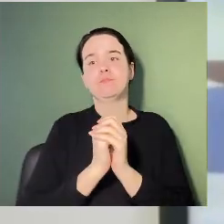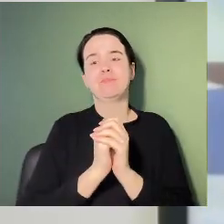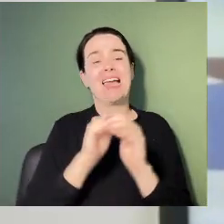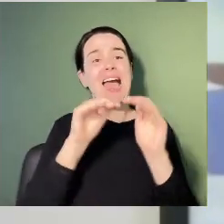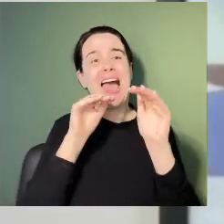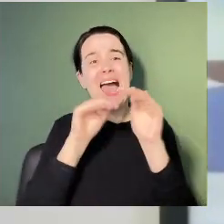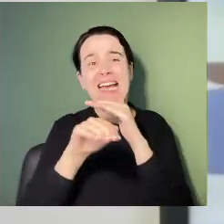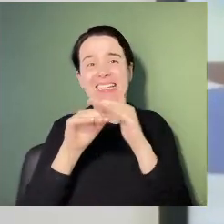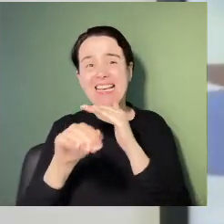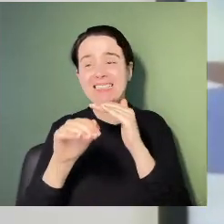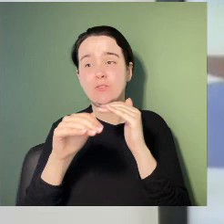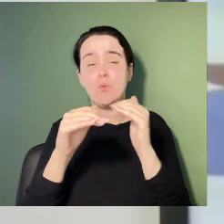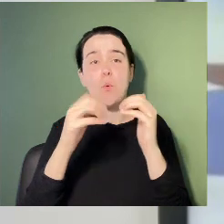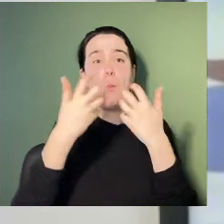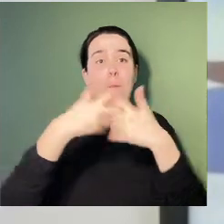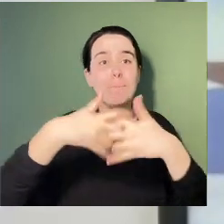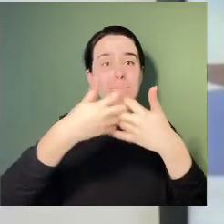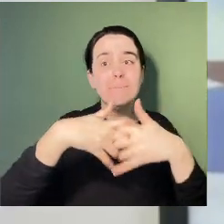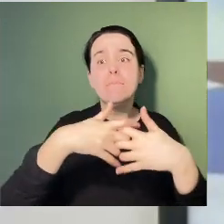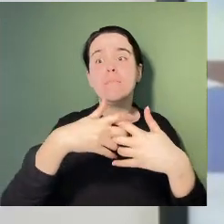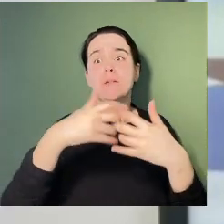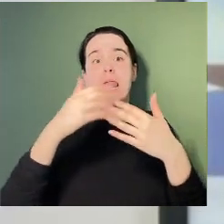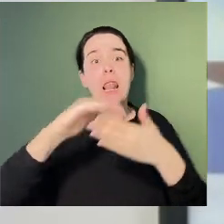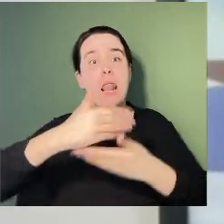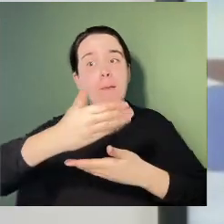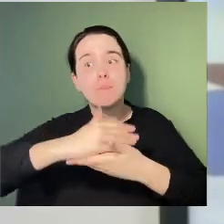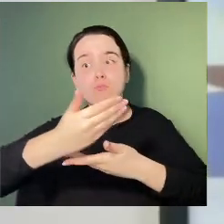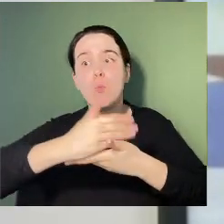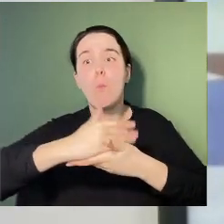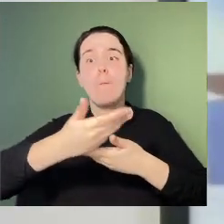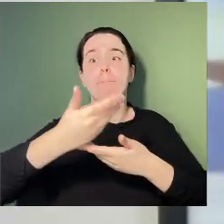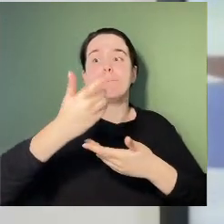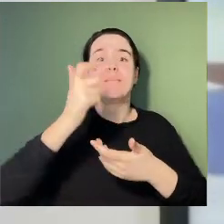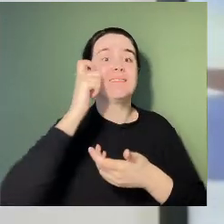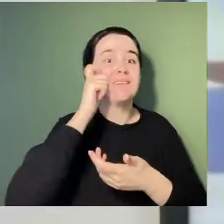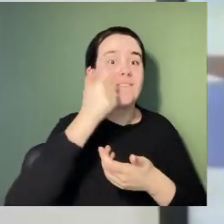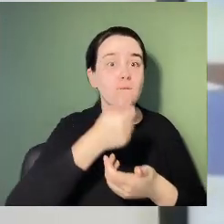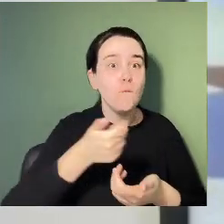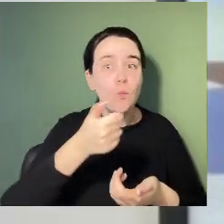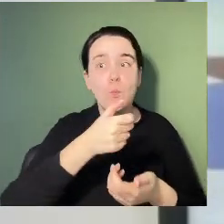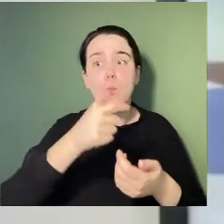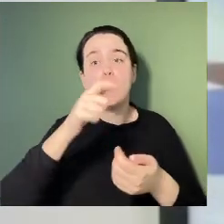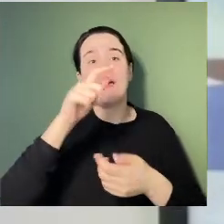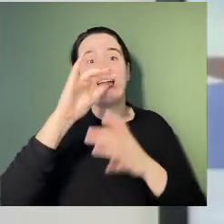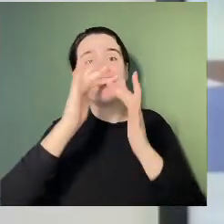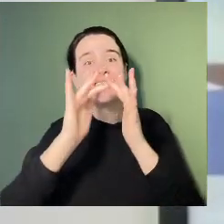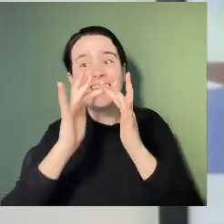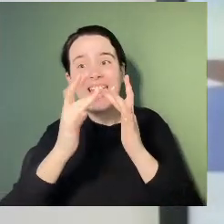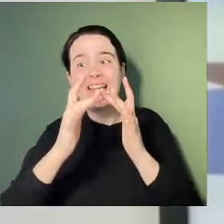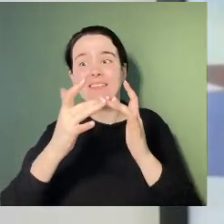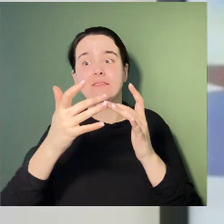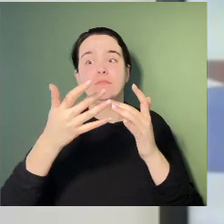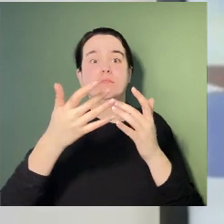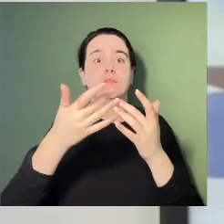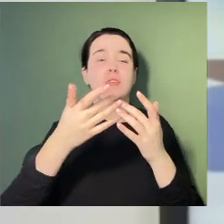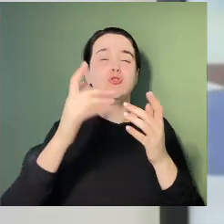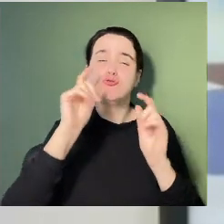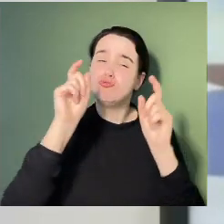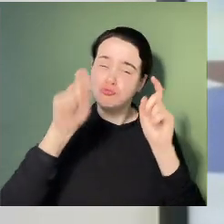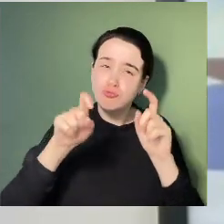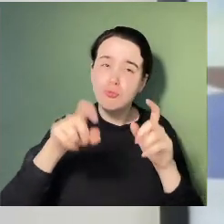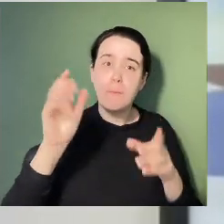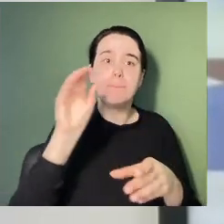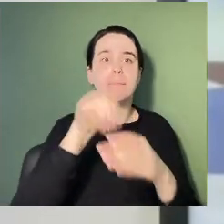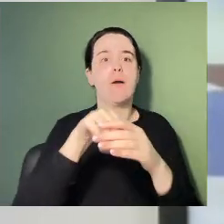equipment, laptops, even cell phones, data, internet. And so I think as part of the conversation, there should also be